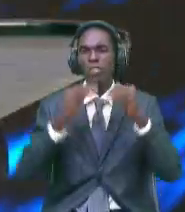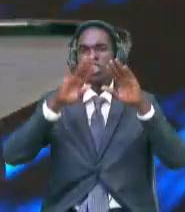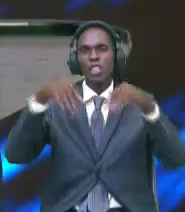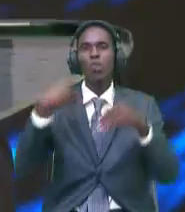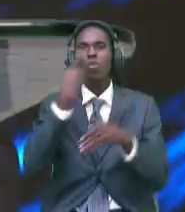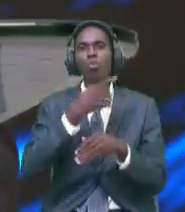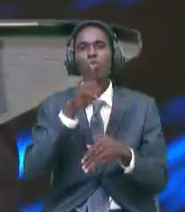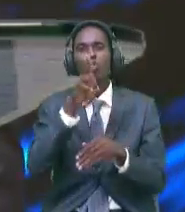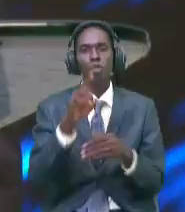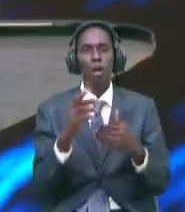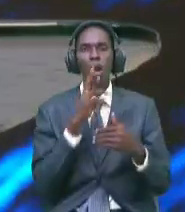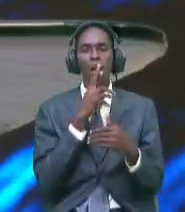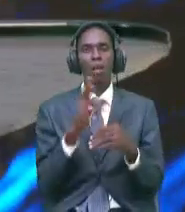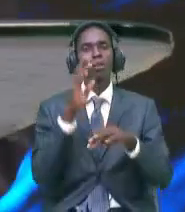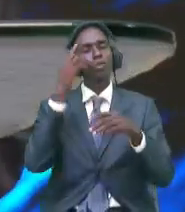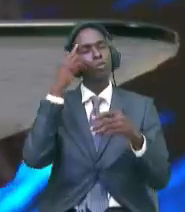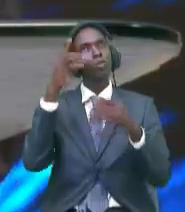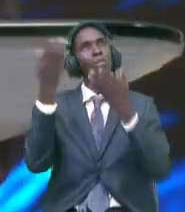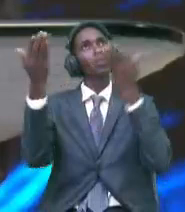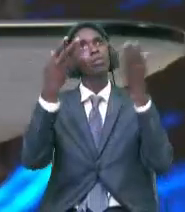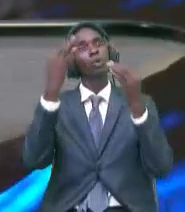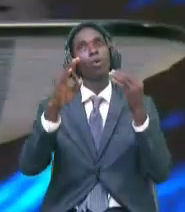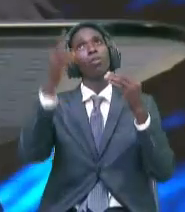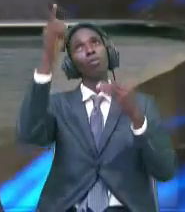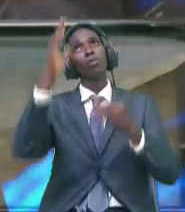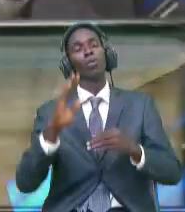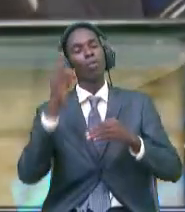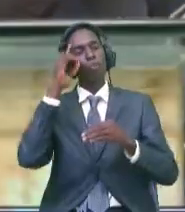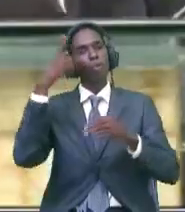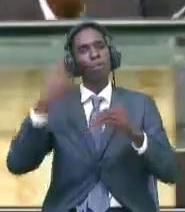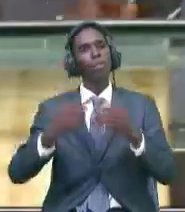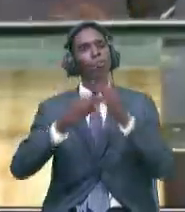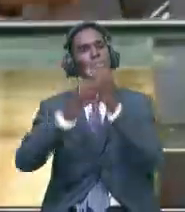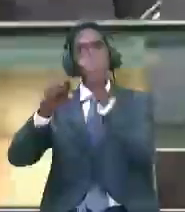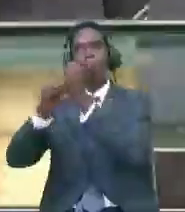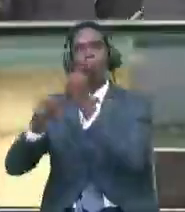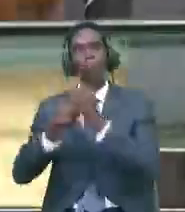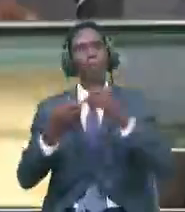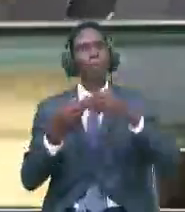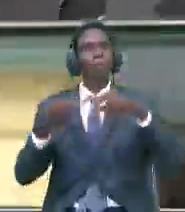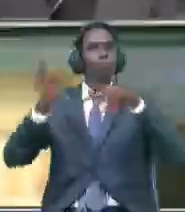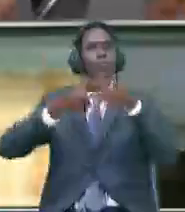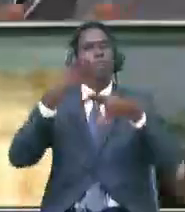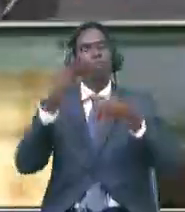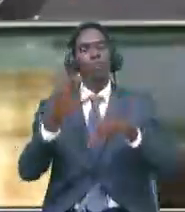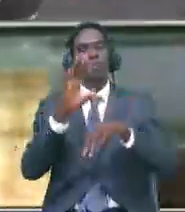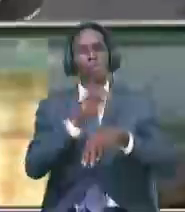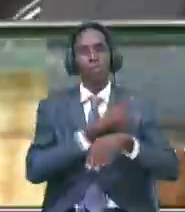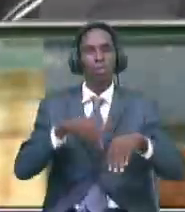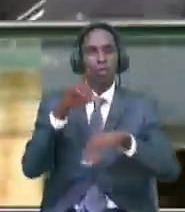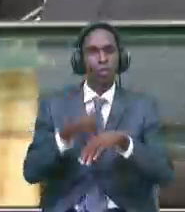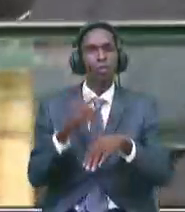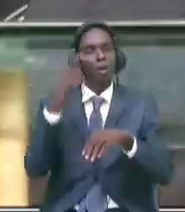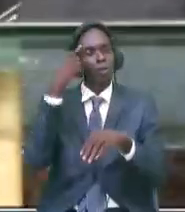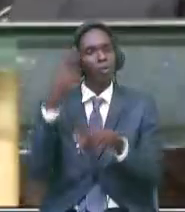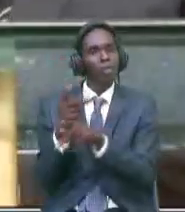for the service of God, and for the propagation of the gospel, and for the care of the saints, of the children of God. You do